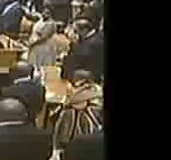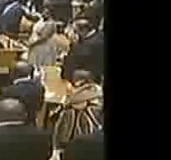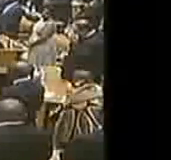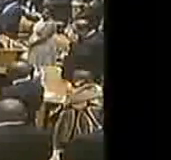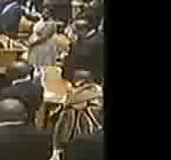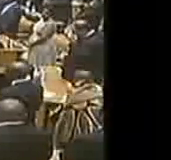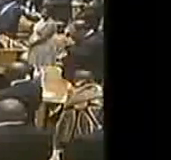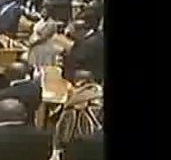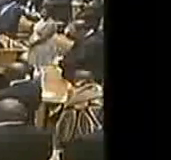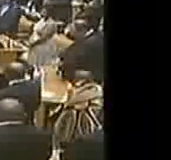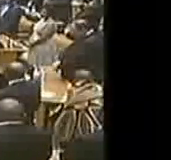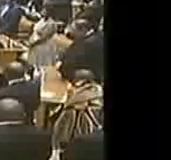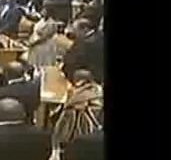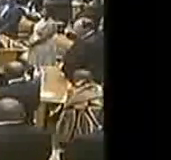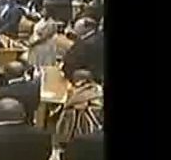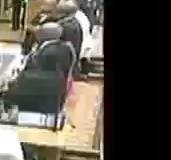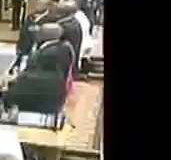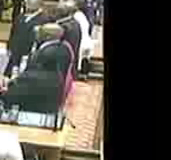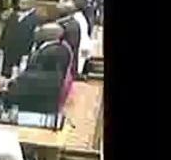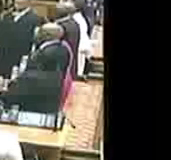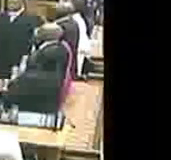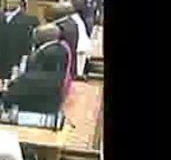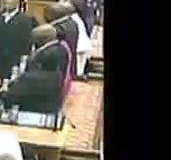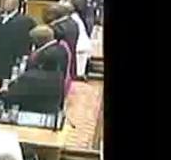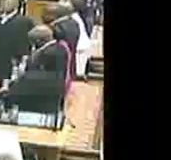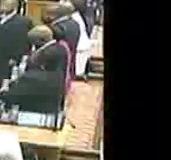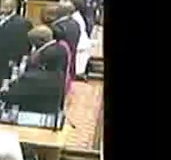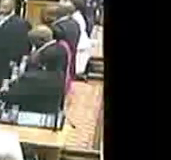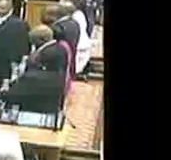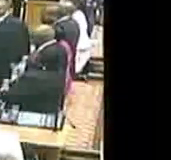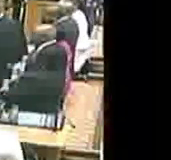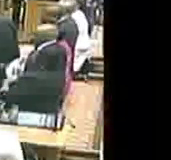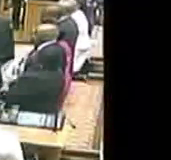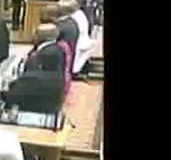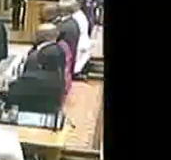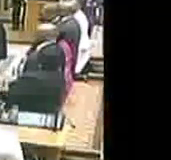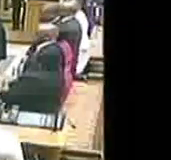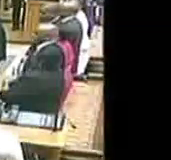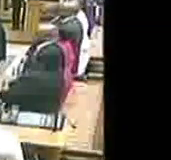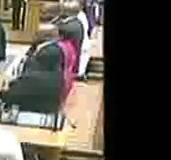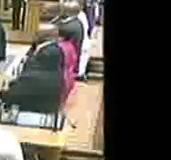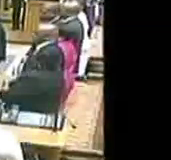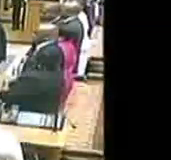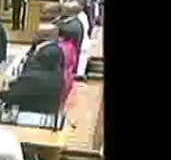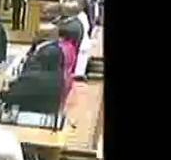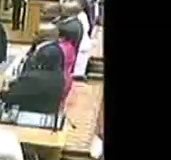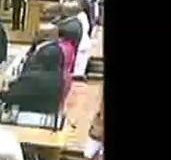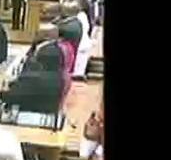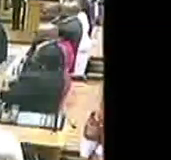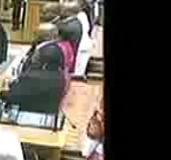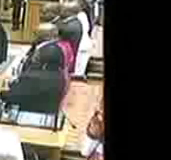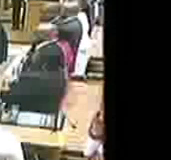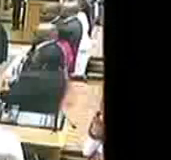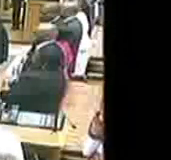Mona, Vitangona Kakamavita, Ngakawana, Masuli Sinzotibule, Kiwa Honaga Puremunati, Highland Zuma